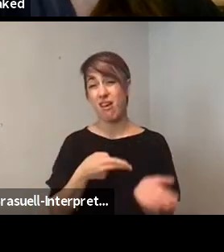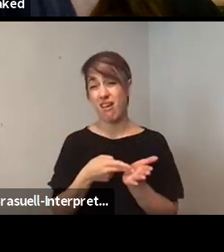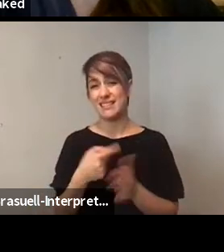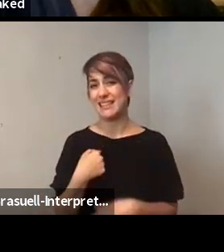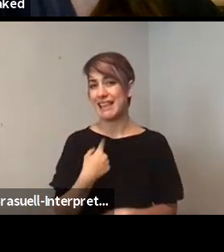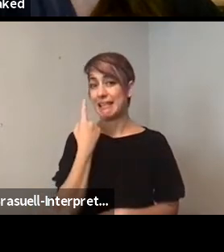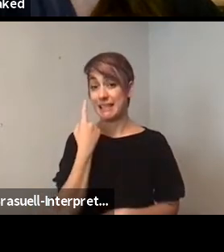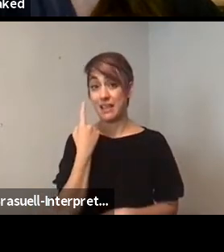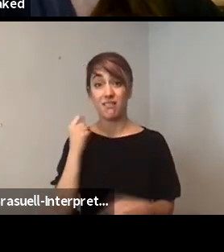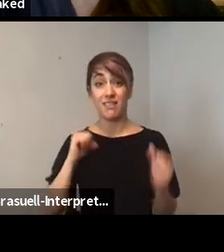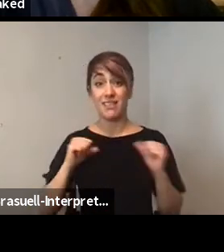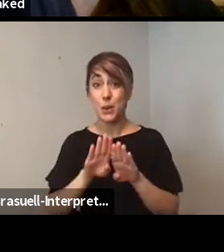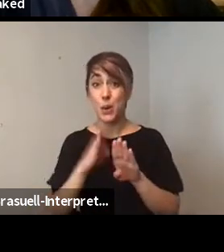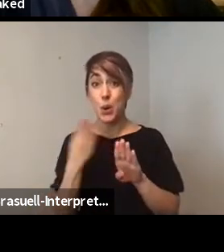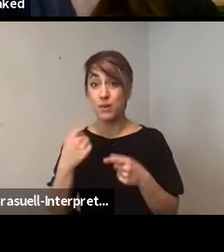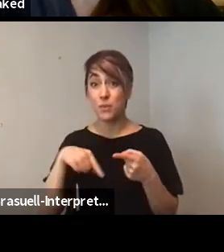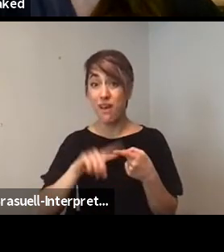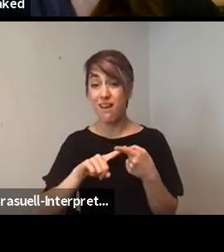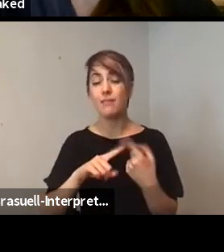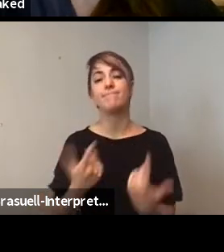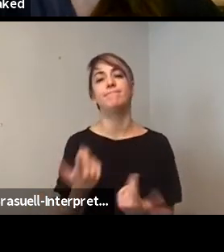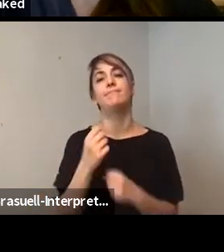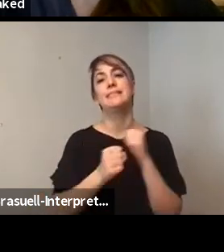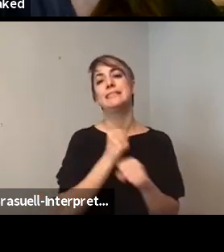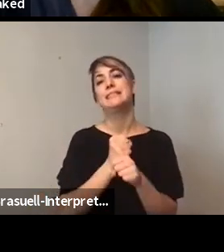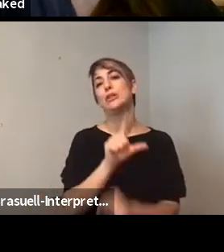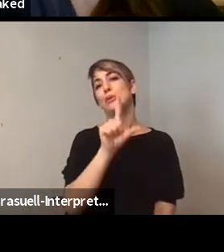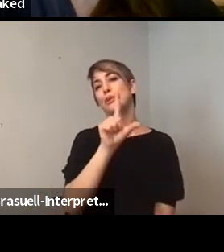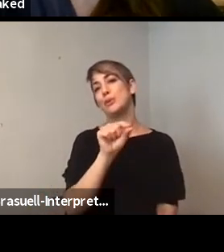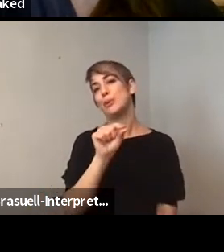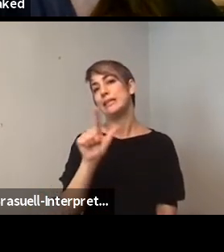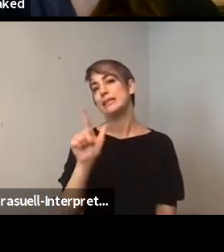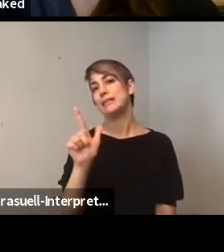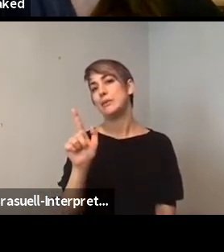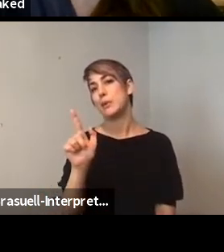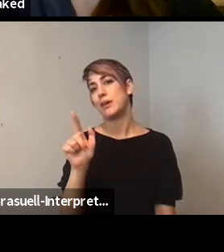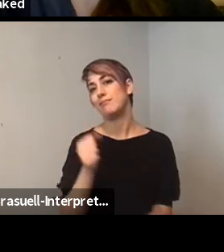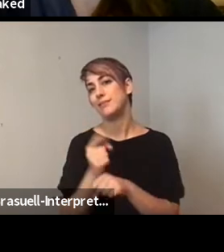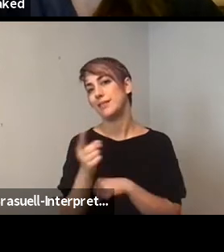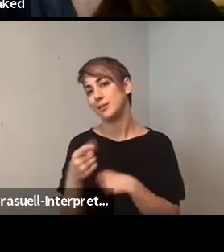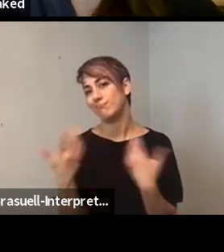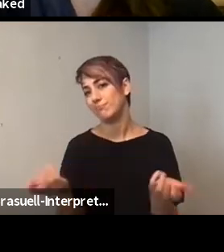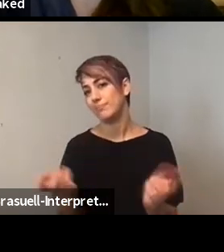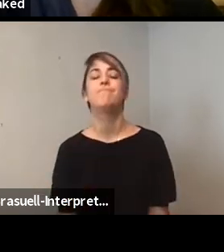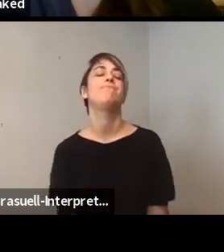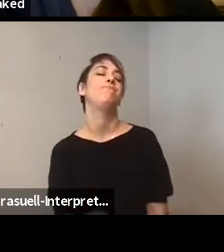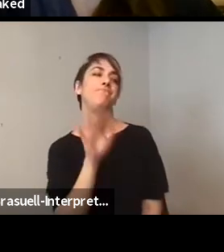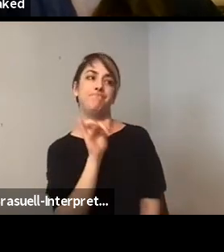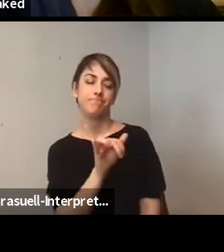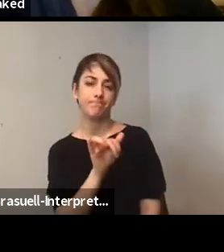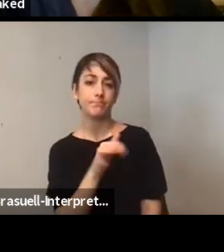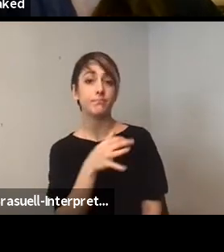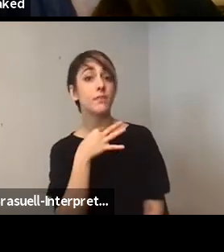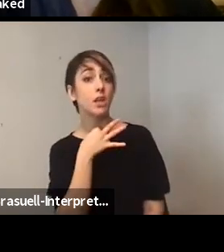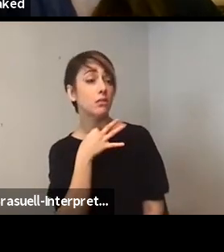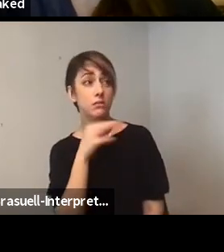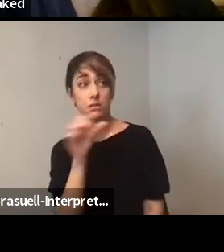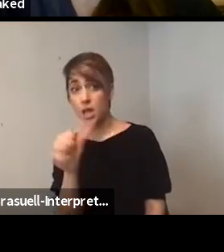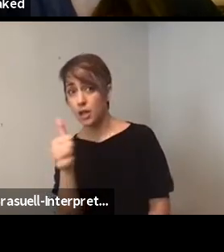the theater again. Mm. Yeah. And does anyone else want to make say something on that,